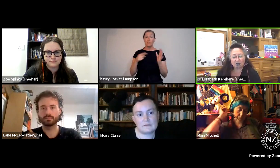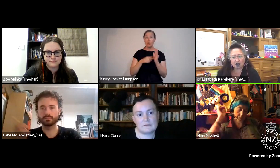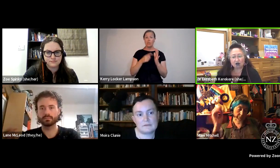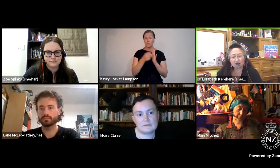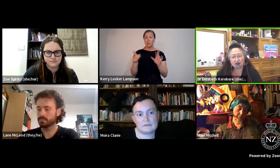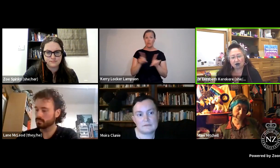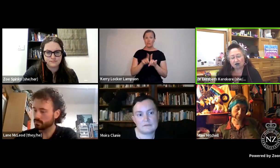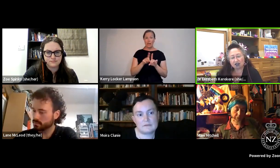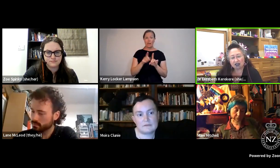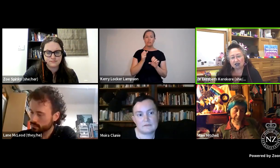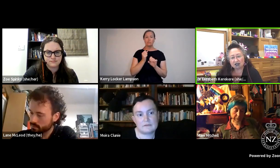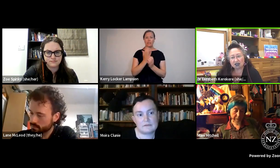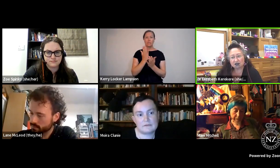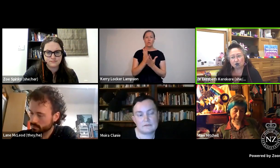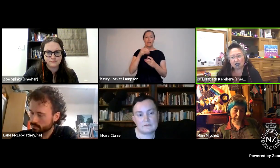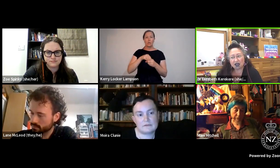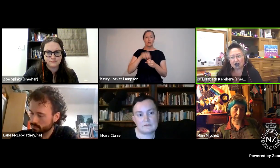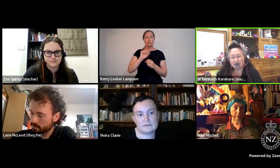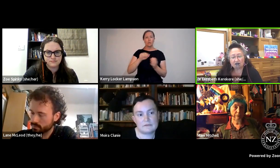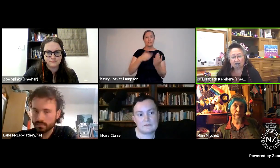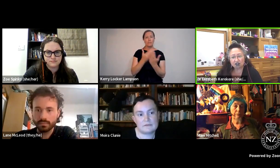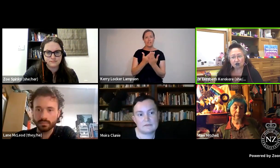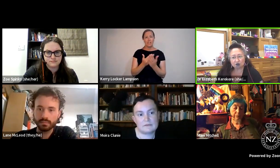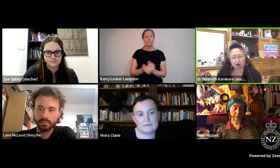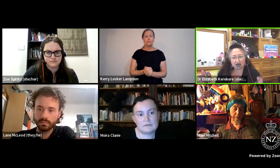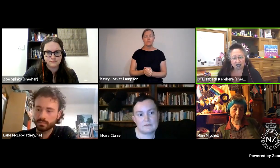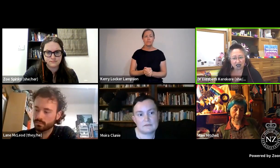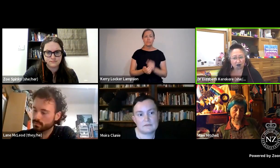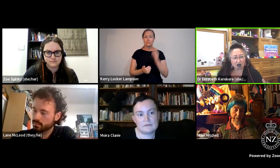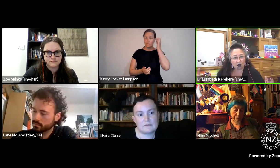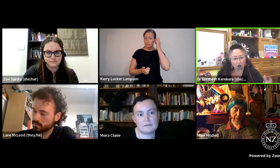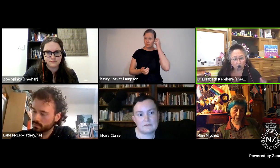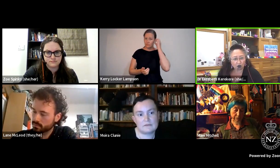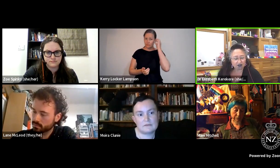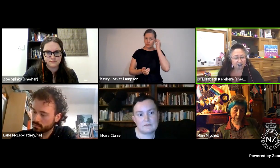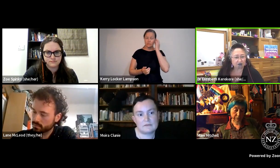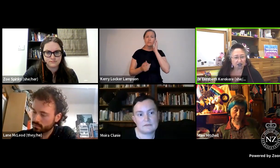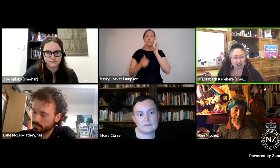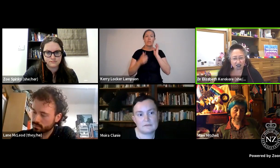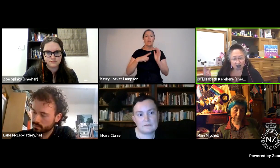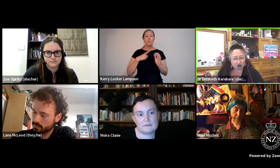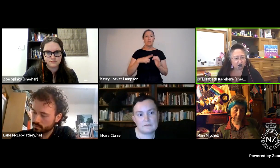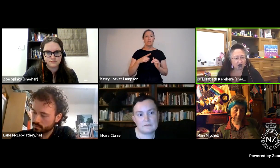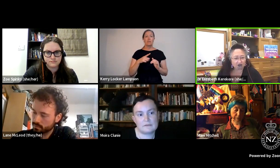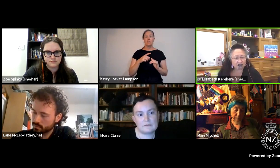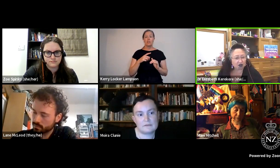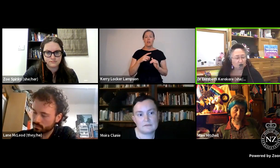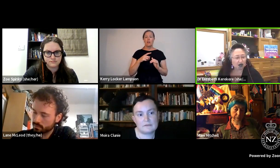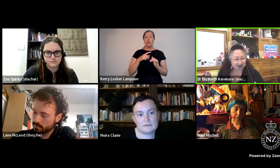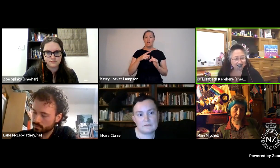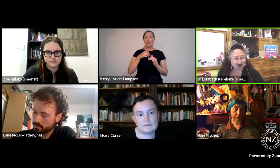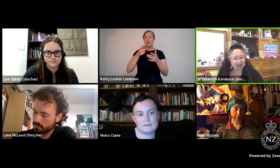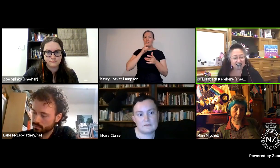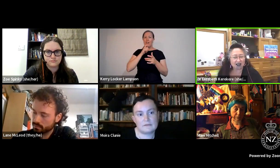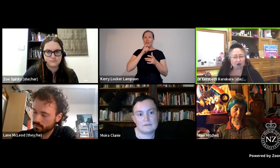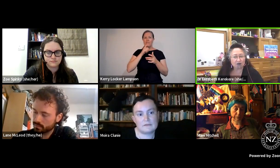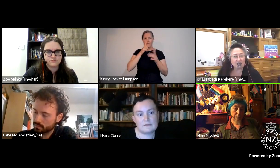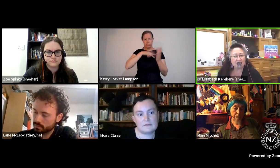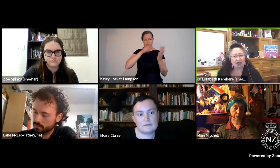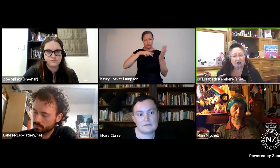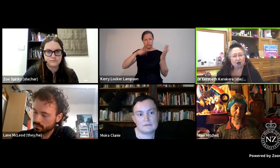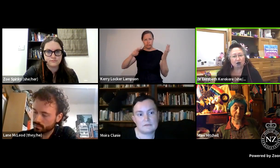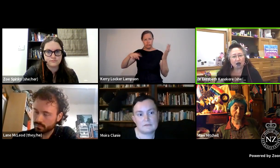submission, because one of the things is when the officials break down all of the submissions, they go through every single one in